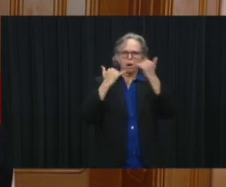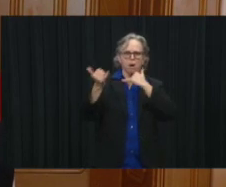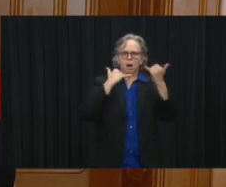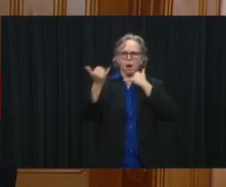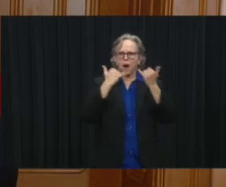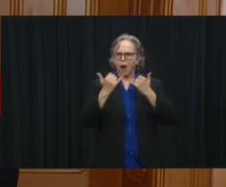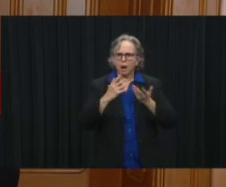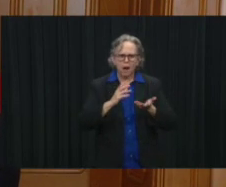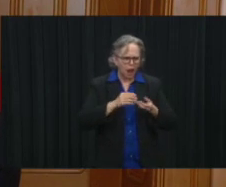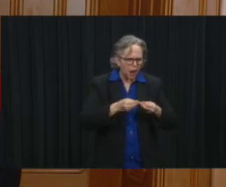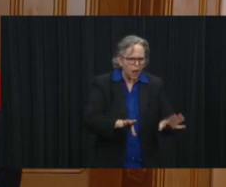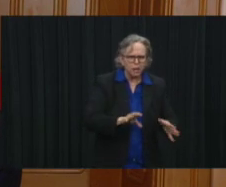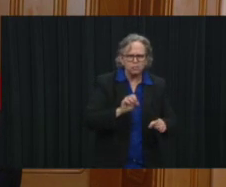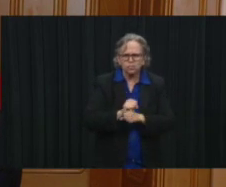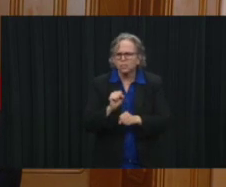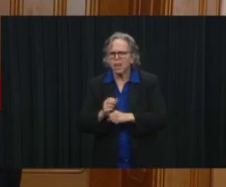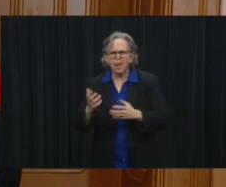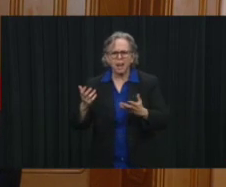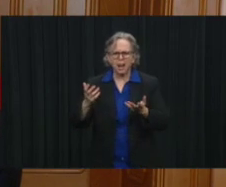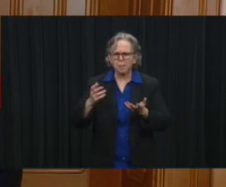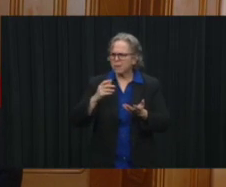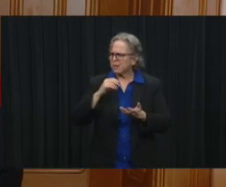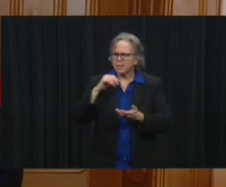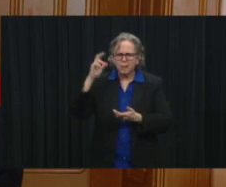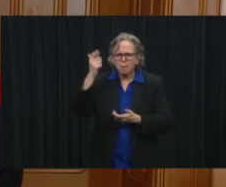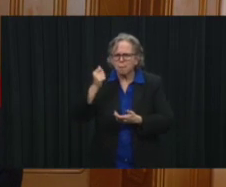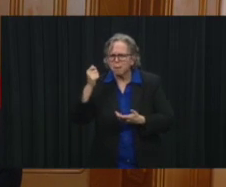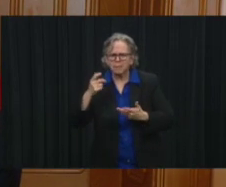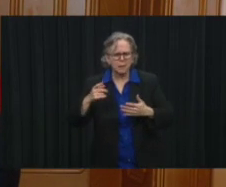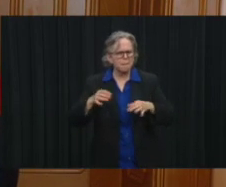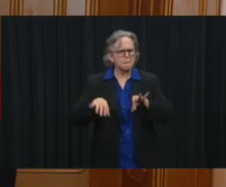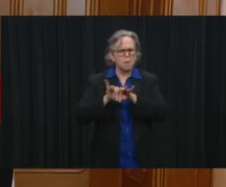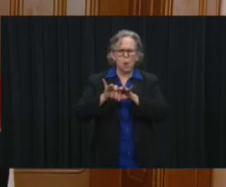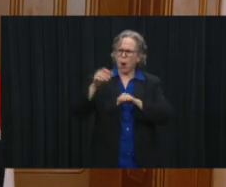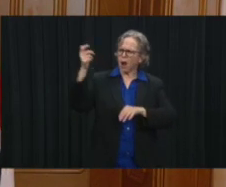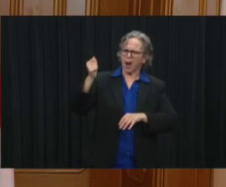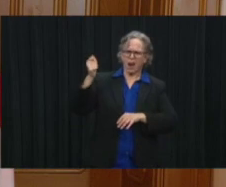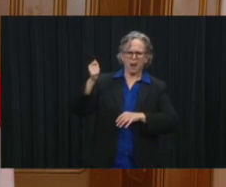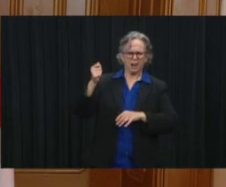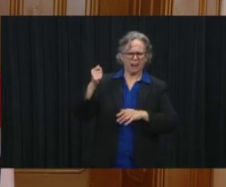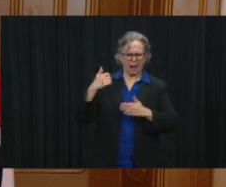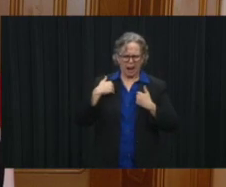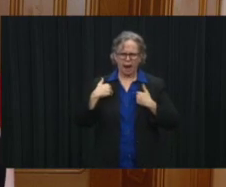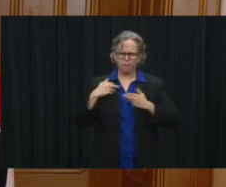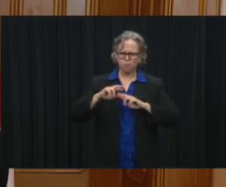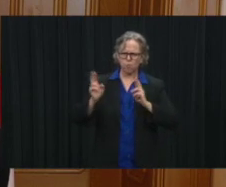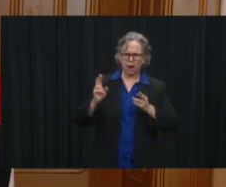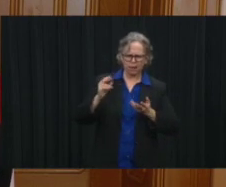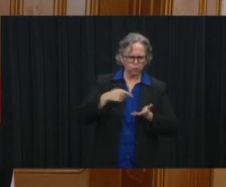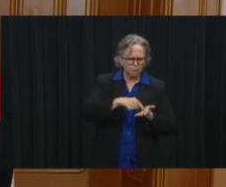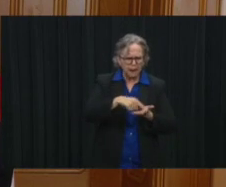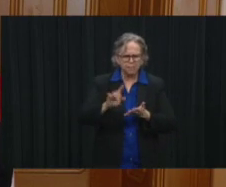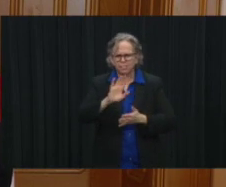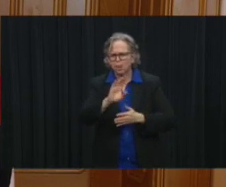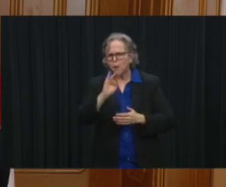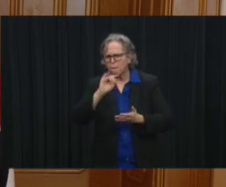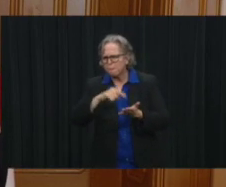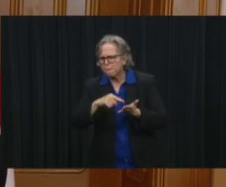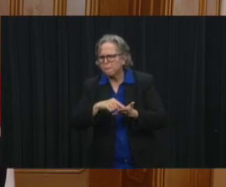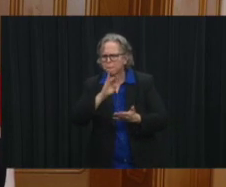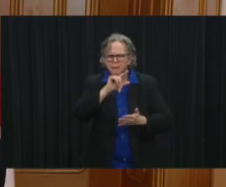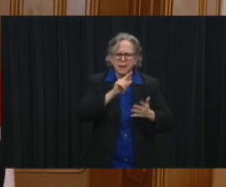insurance benefits are really important for folks to be able to make ends meet. For every individual, whether